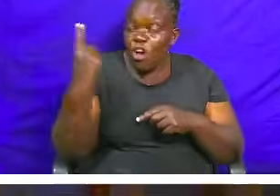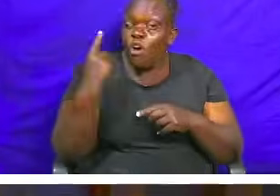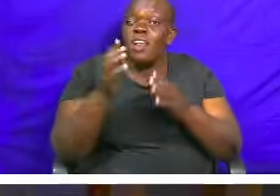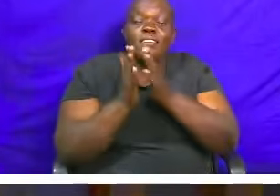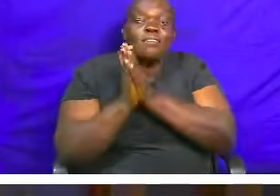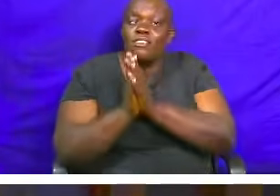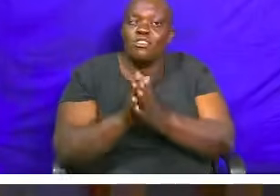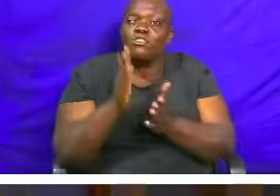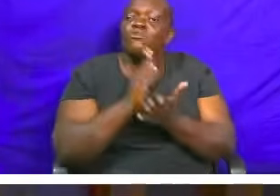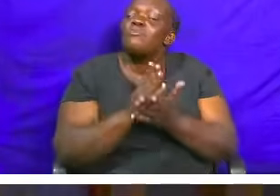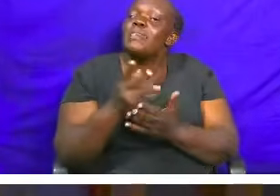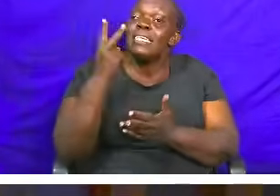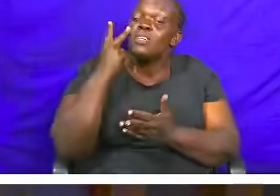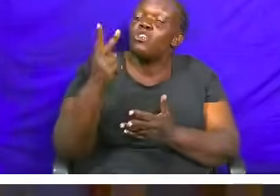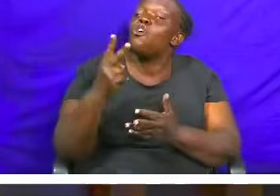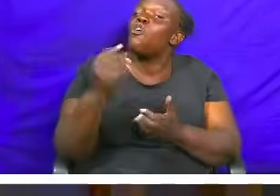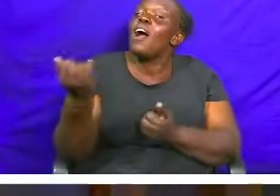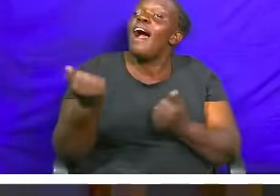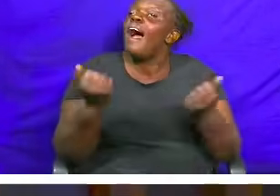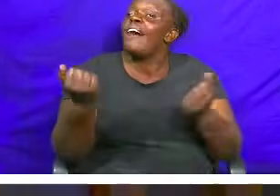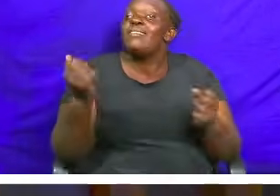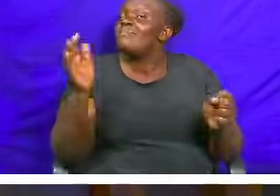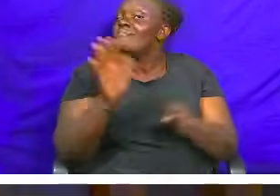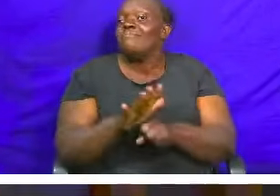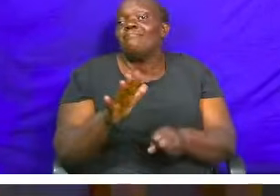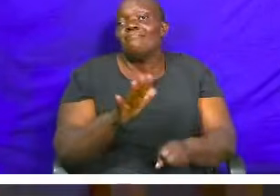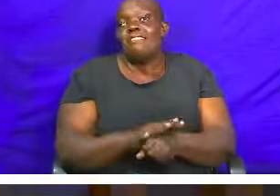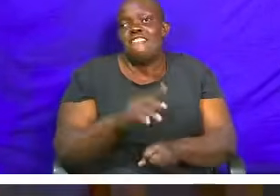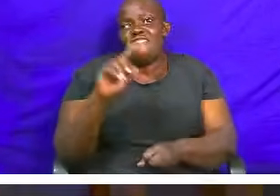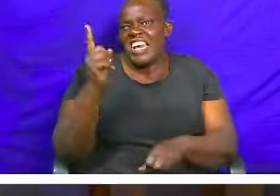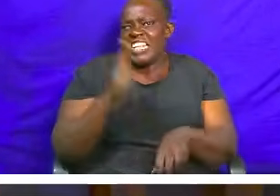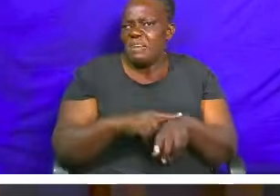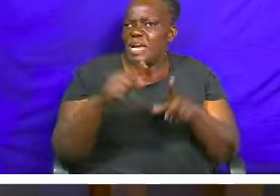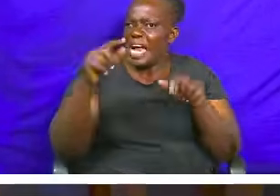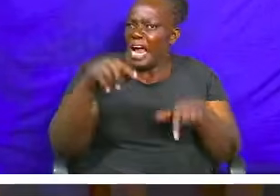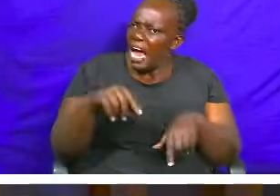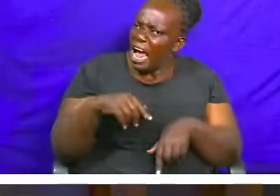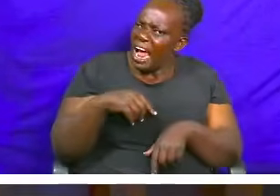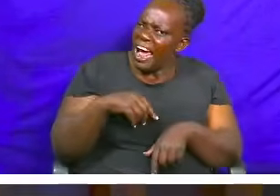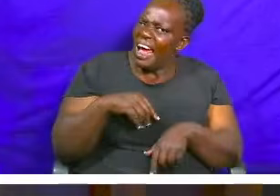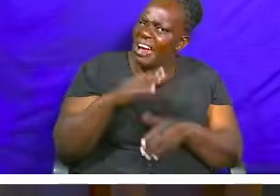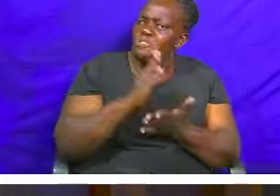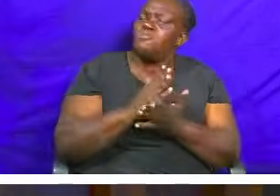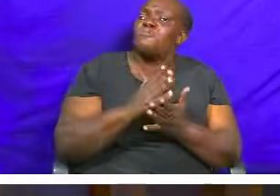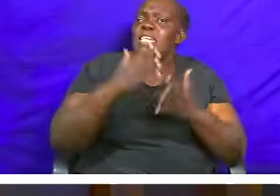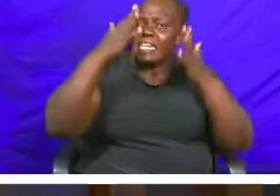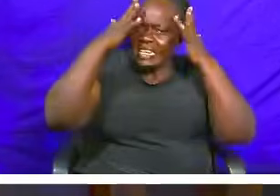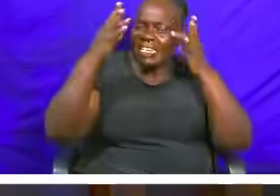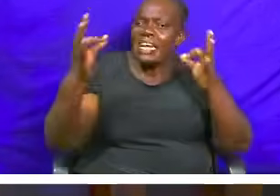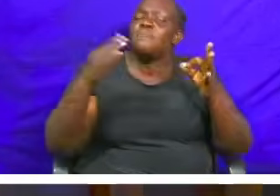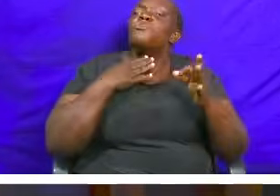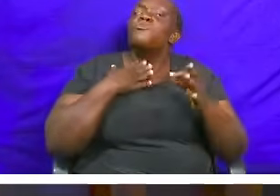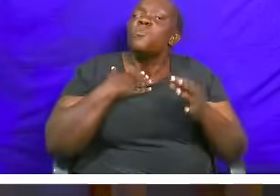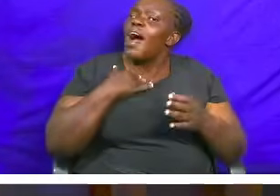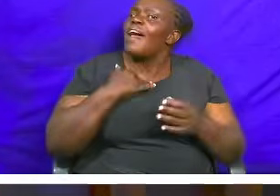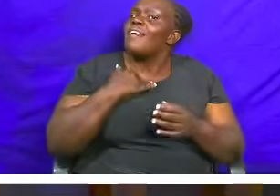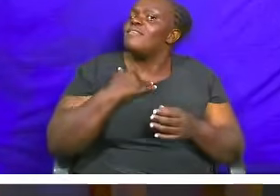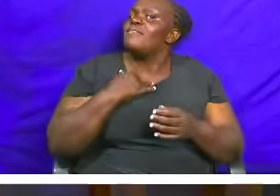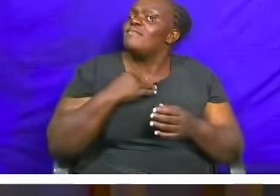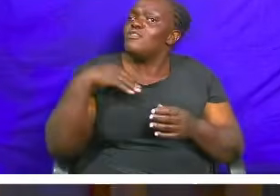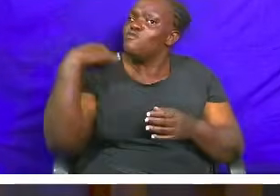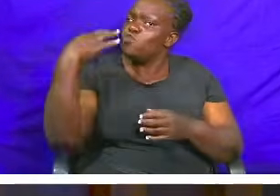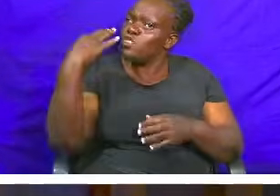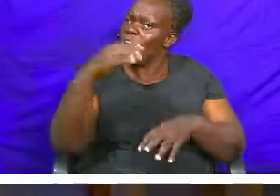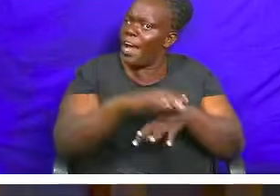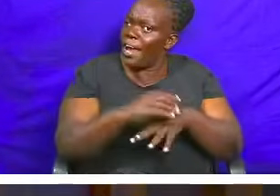1 million of vehicles. And, it's at that point I thought, I think I'm more fascinated with machines. And